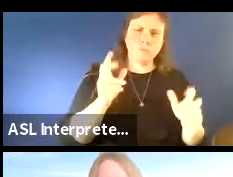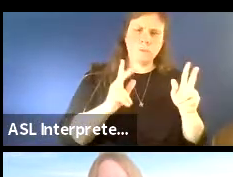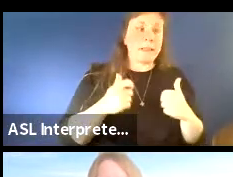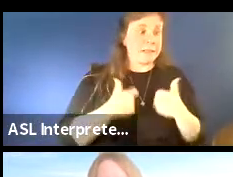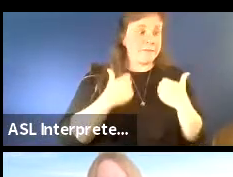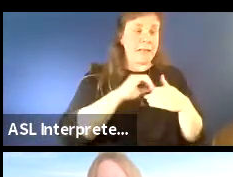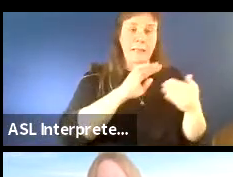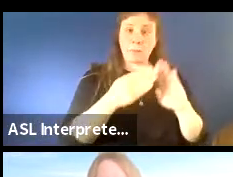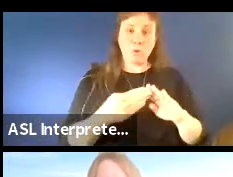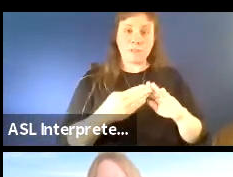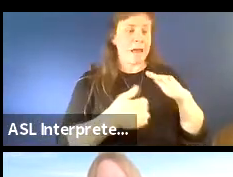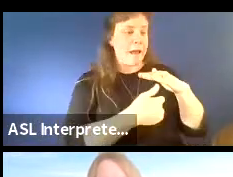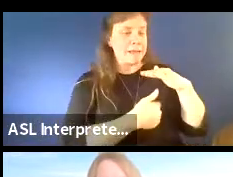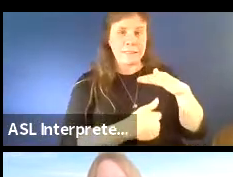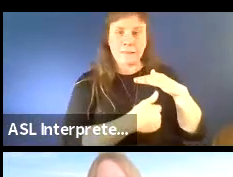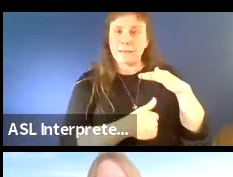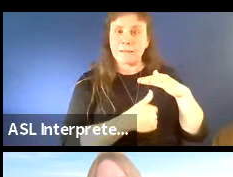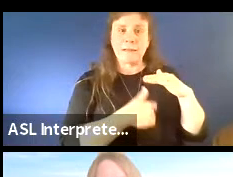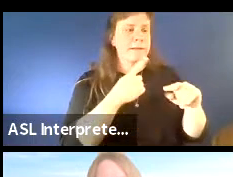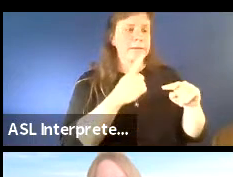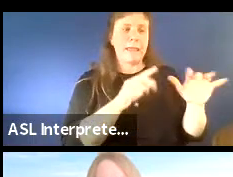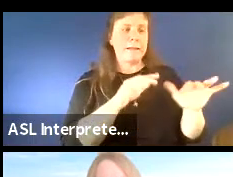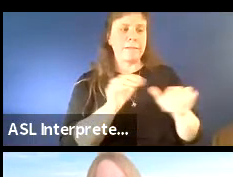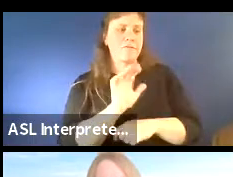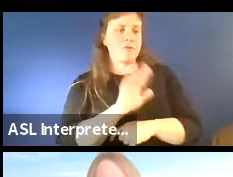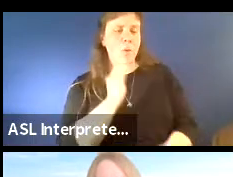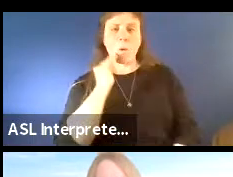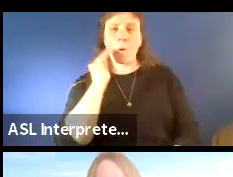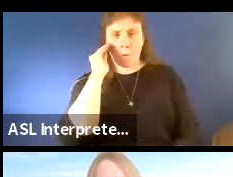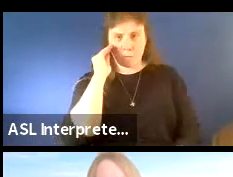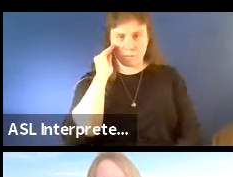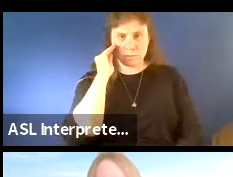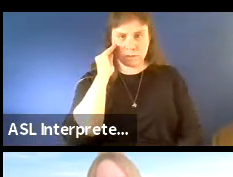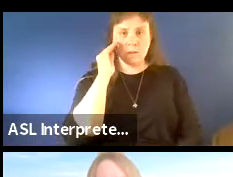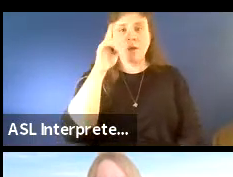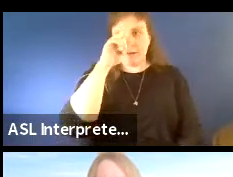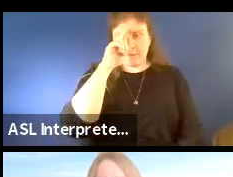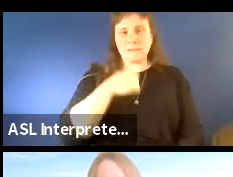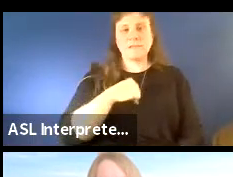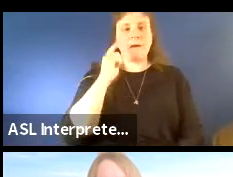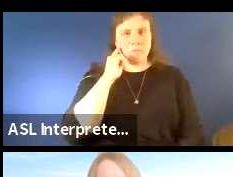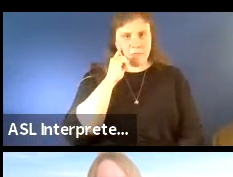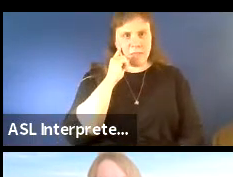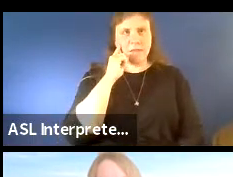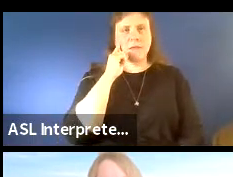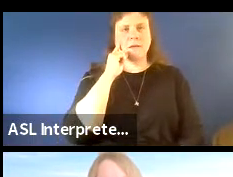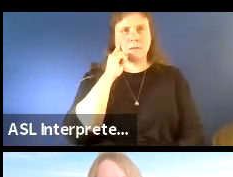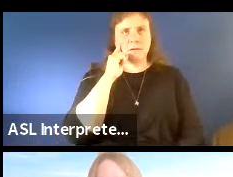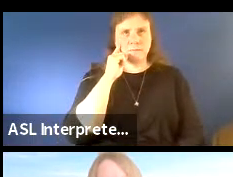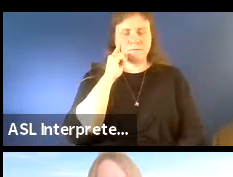communities, isolated, who can't leave their homes, because I think it's a similar